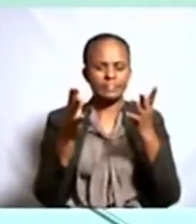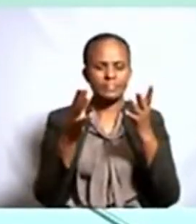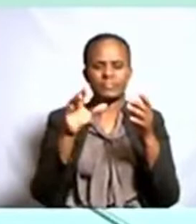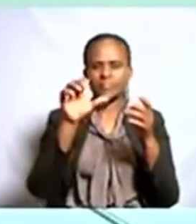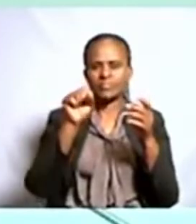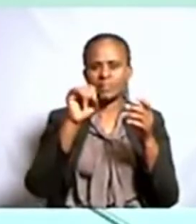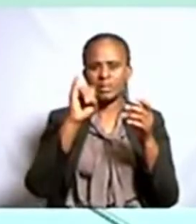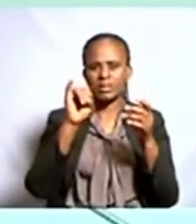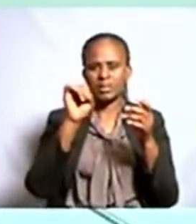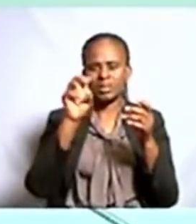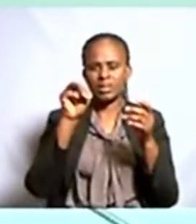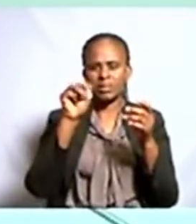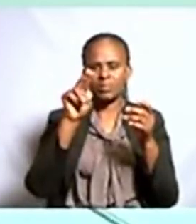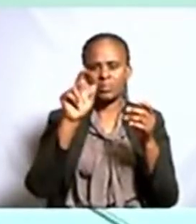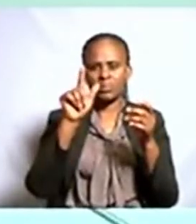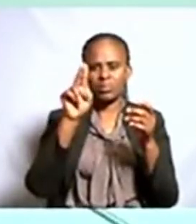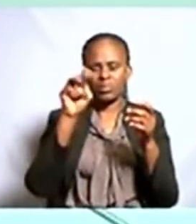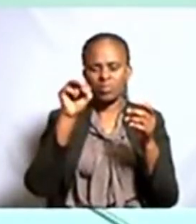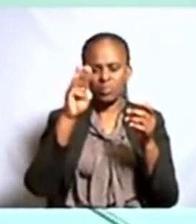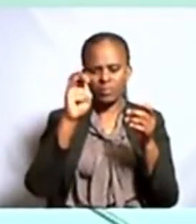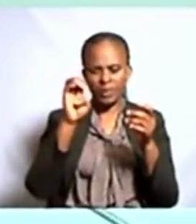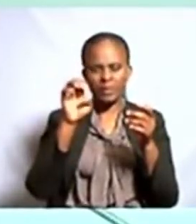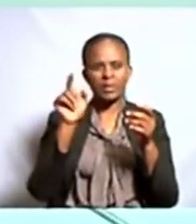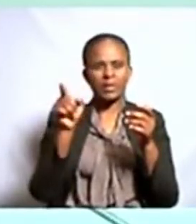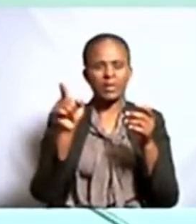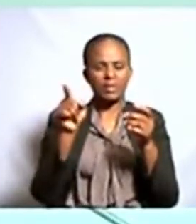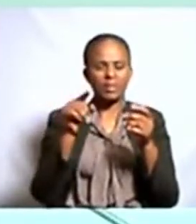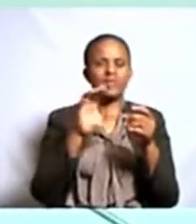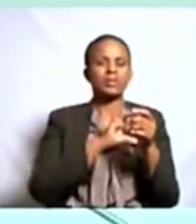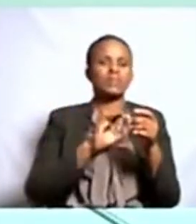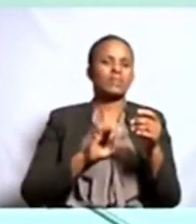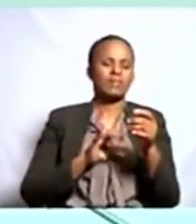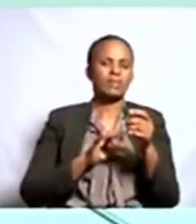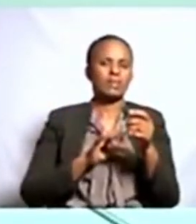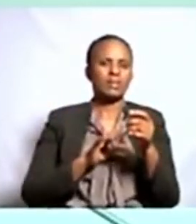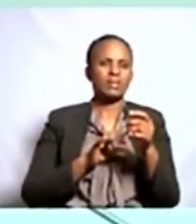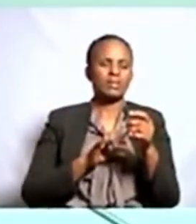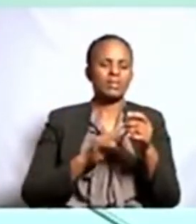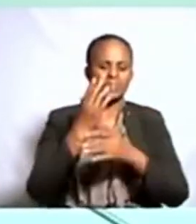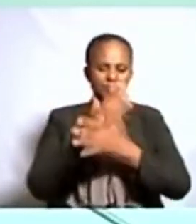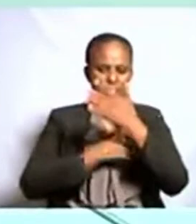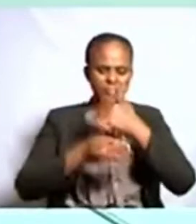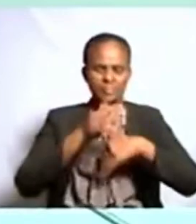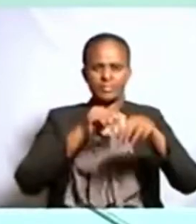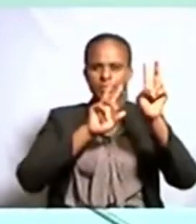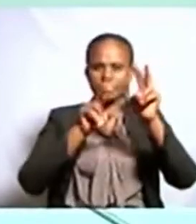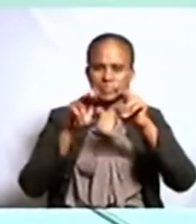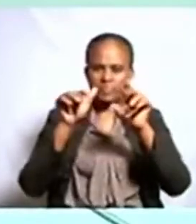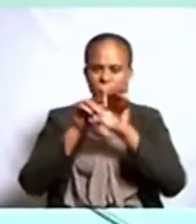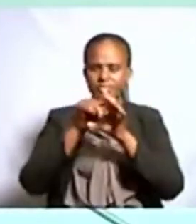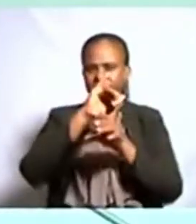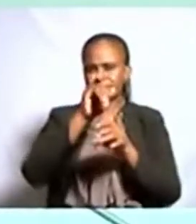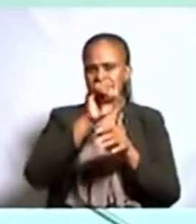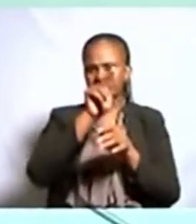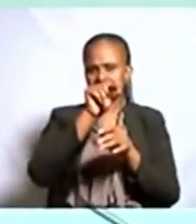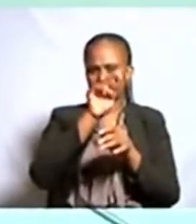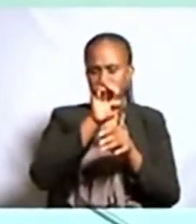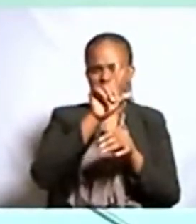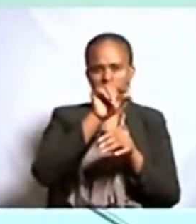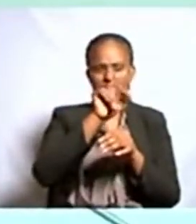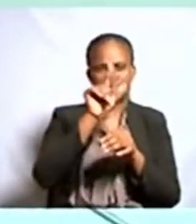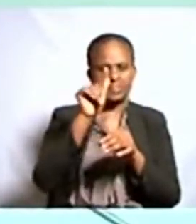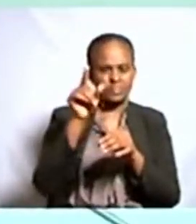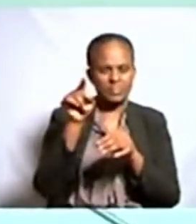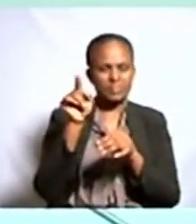Simulumbe Research Station by Vitumbo Investment Limited. A physical inspection carried out in June 2022 revealed